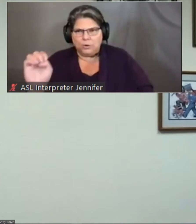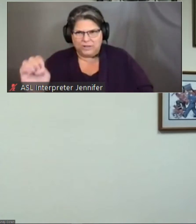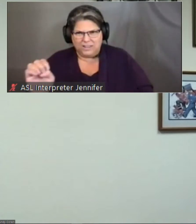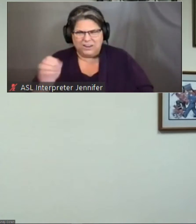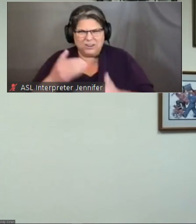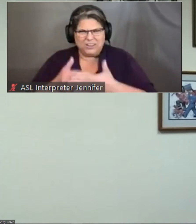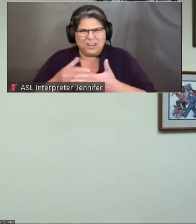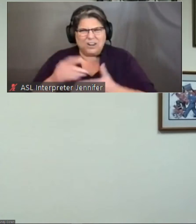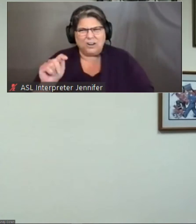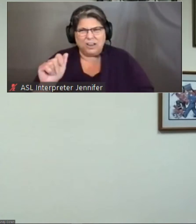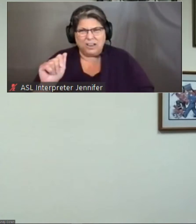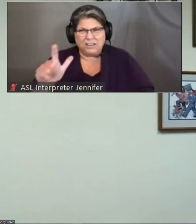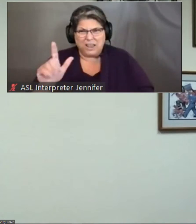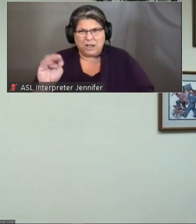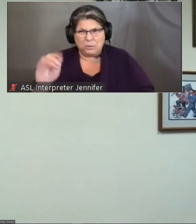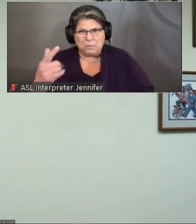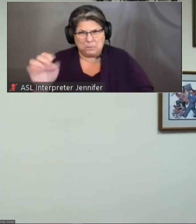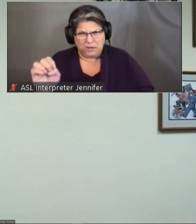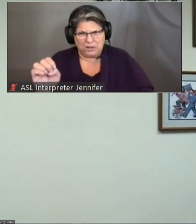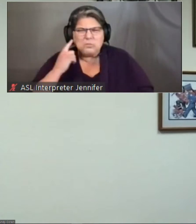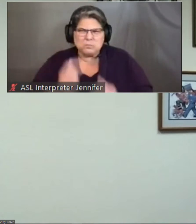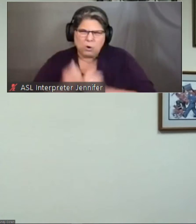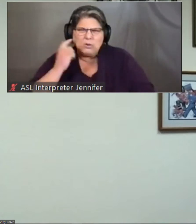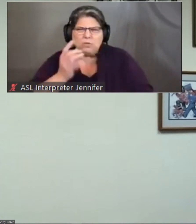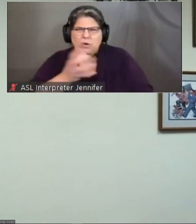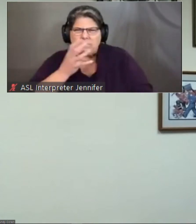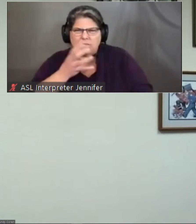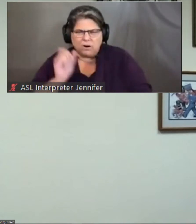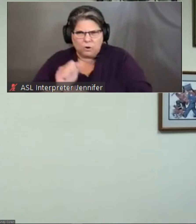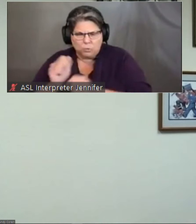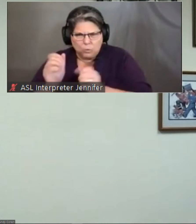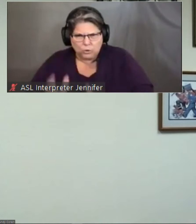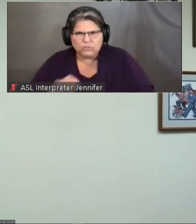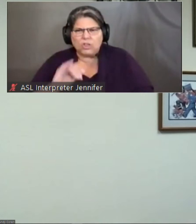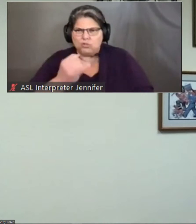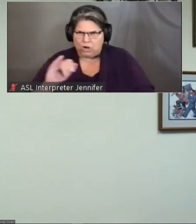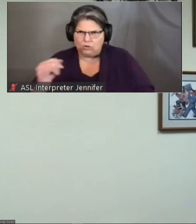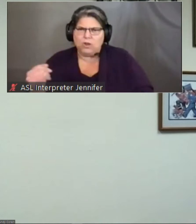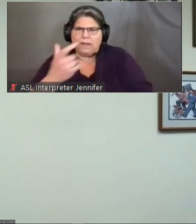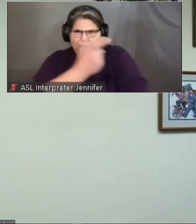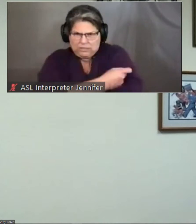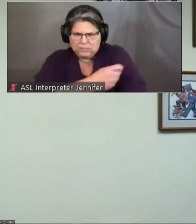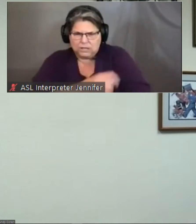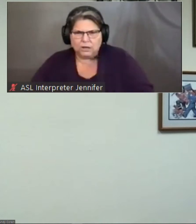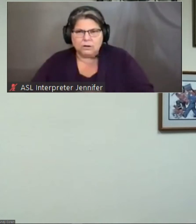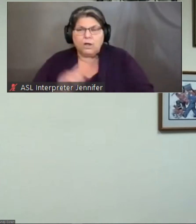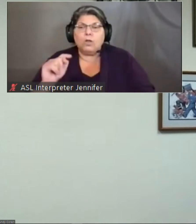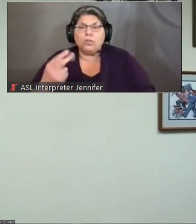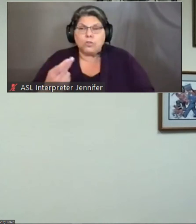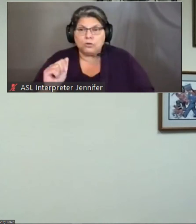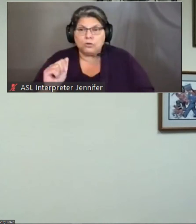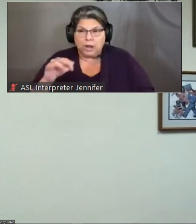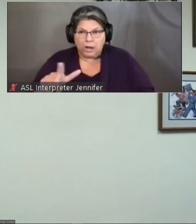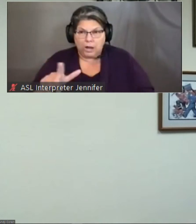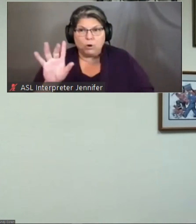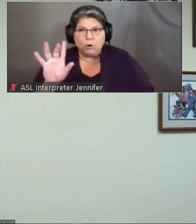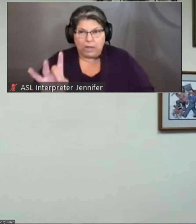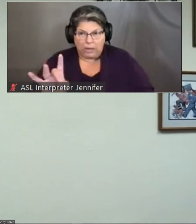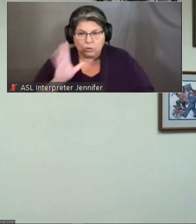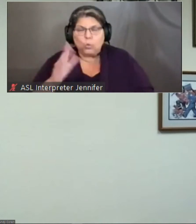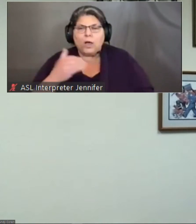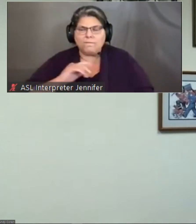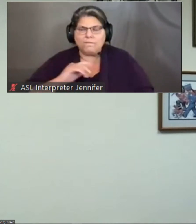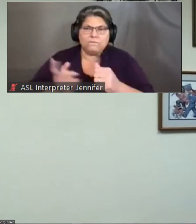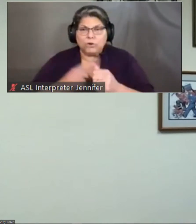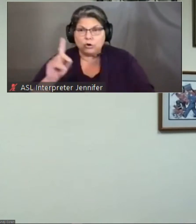mostly for ag workers, and that will be Johnson & Johnson vaccines. On Thursday, April 8th, we'll have a first